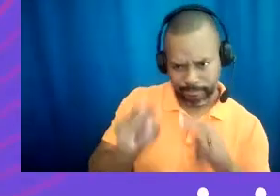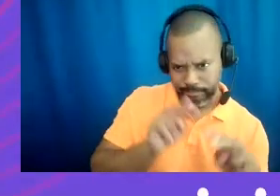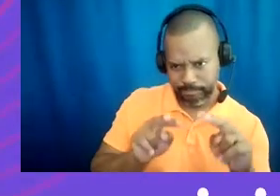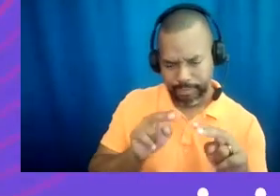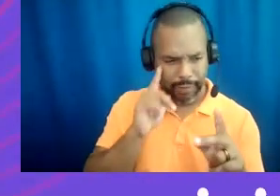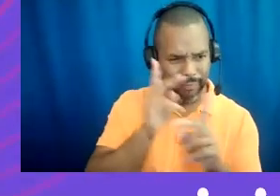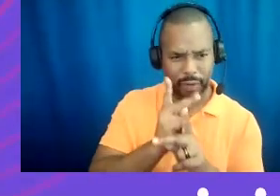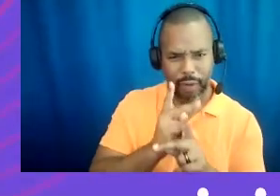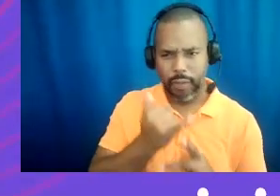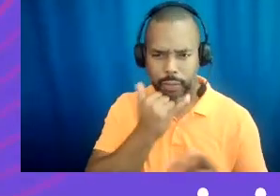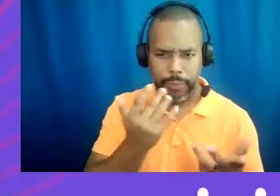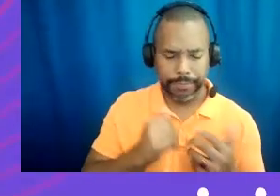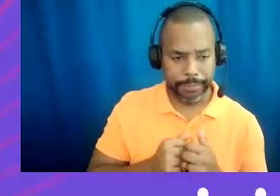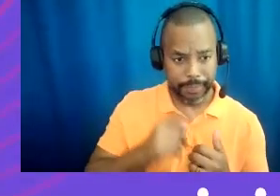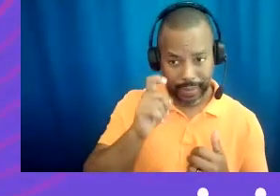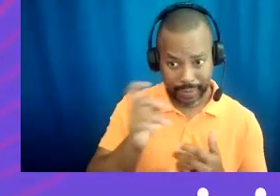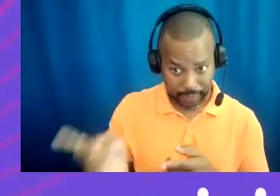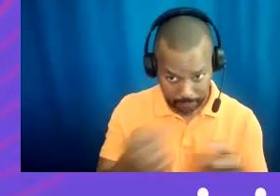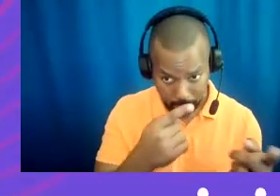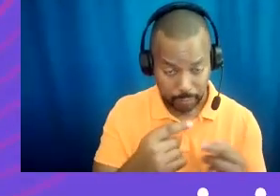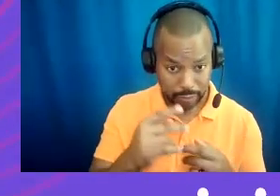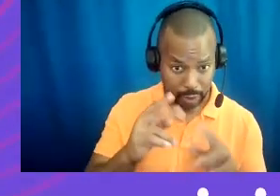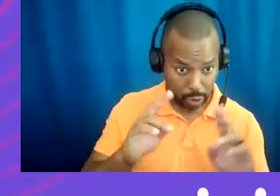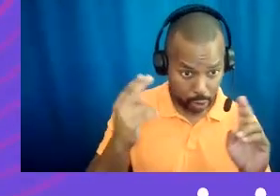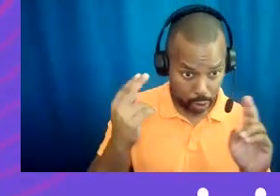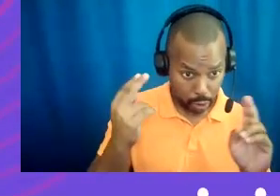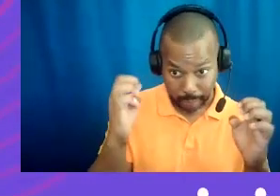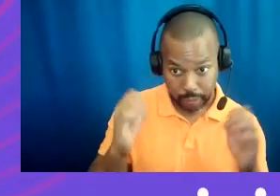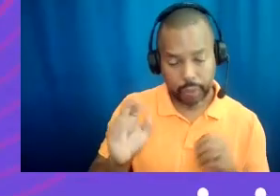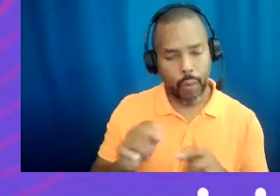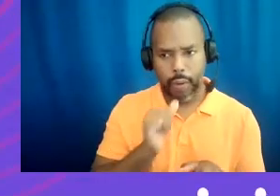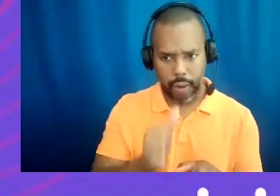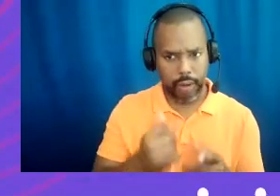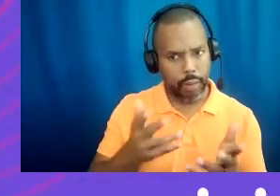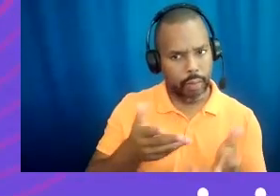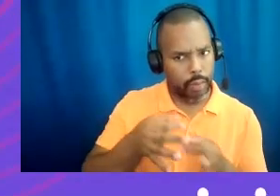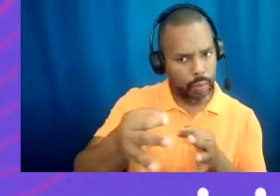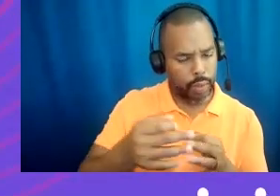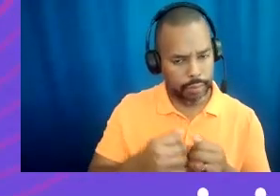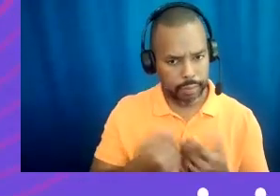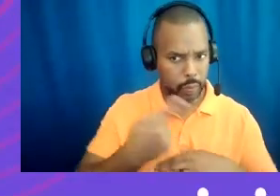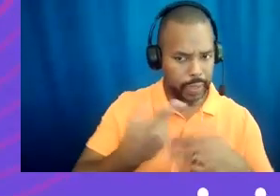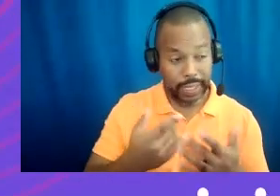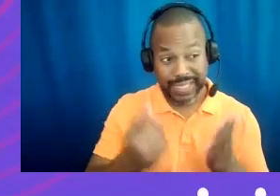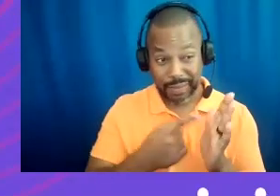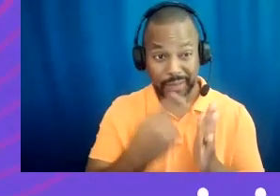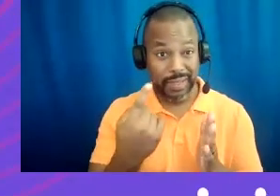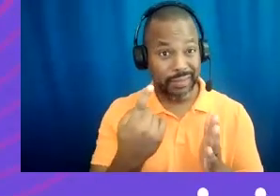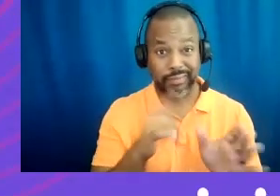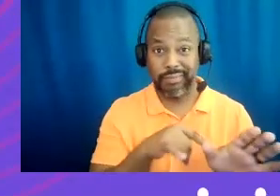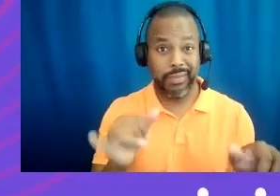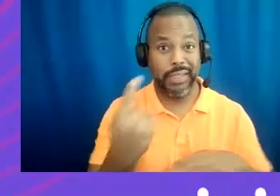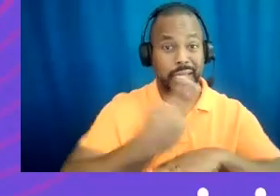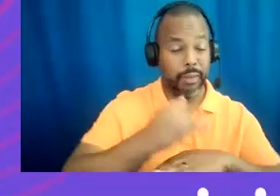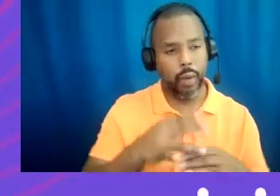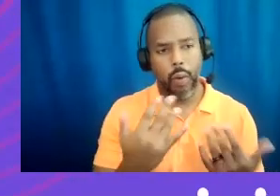out what's going on. Do they need to get you in urgently or can it wait a day? Sometimes you're able to get same day appointments. Other times you might need to wait